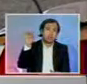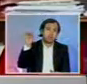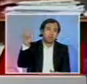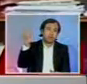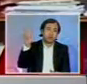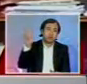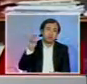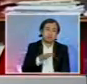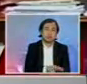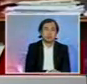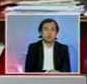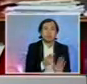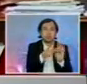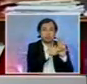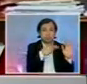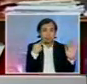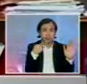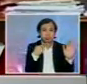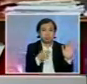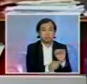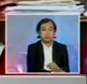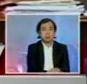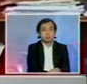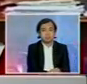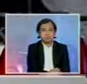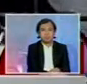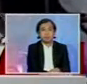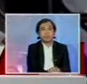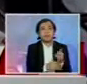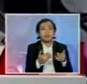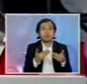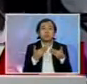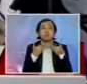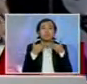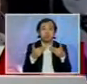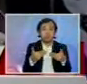Mark it accordingly. May I proceed, Your Honor? Proceed.